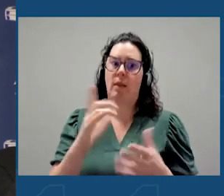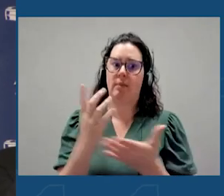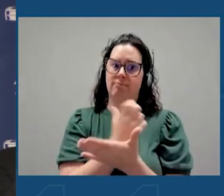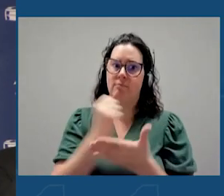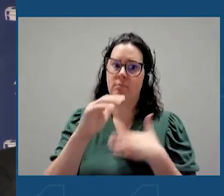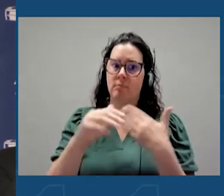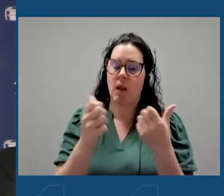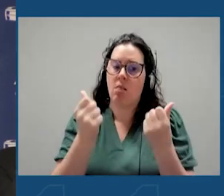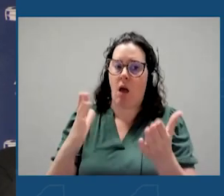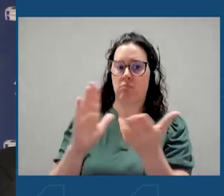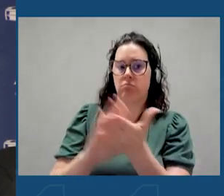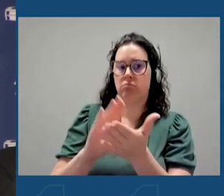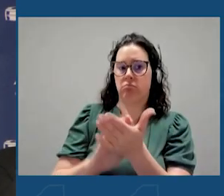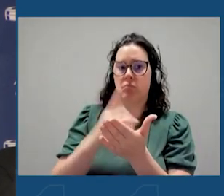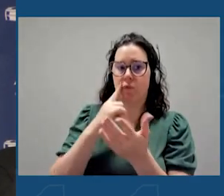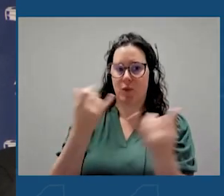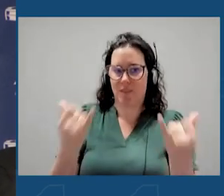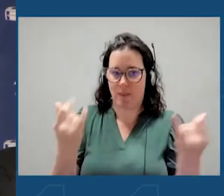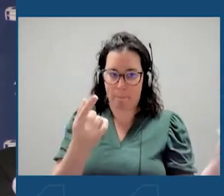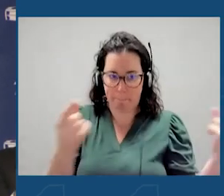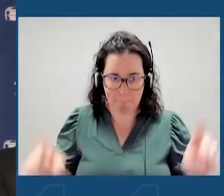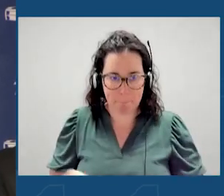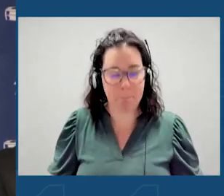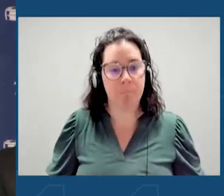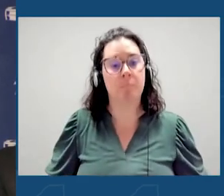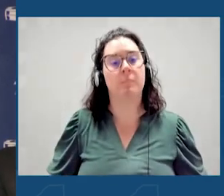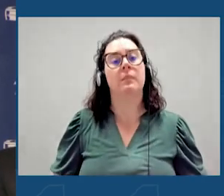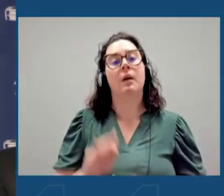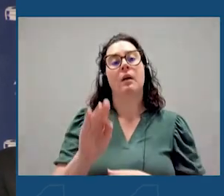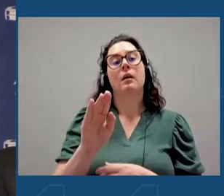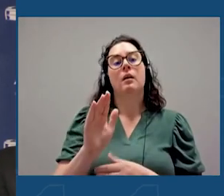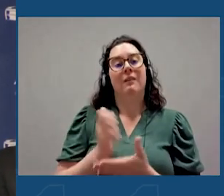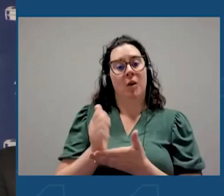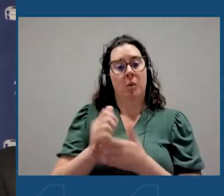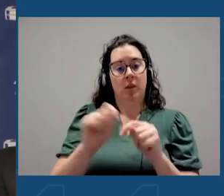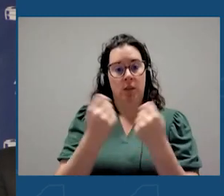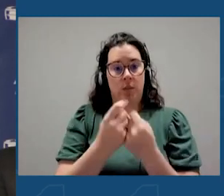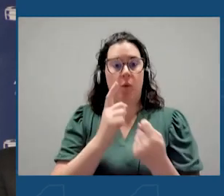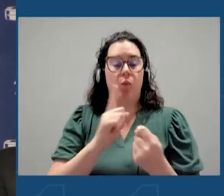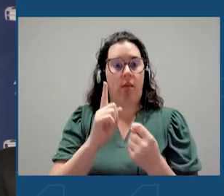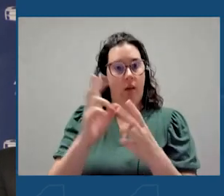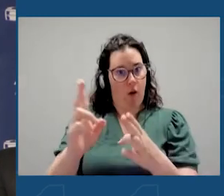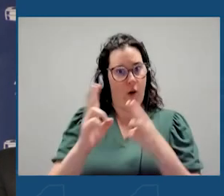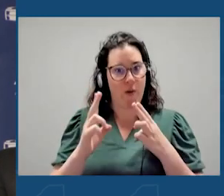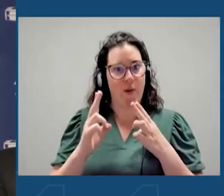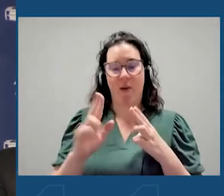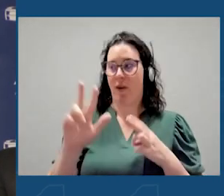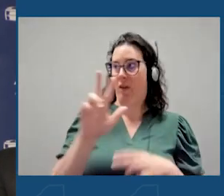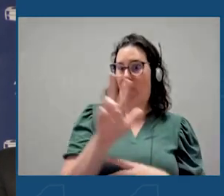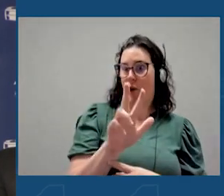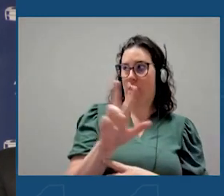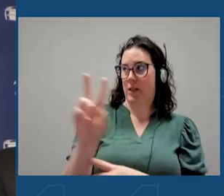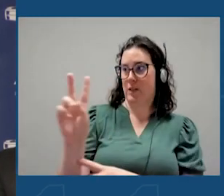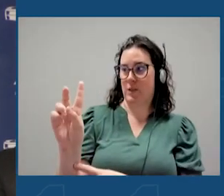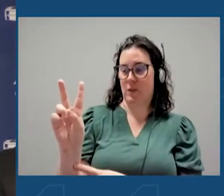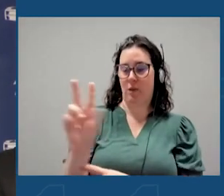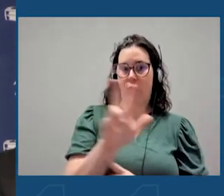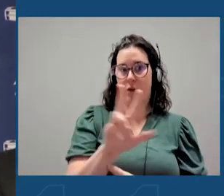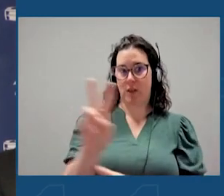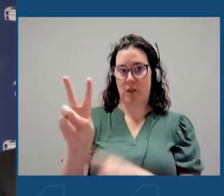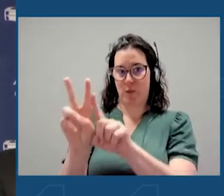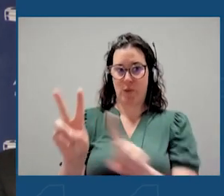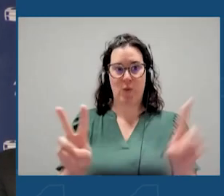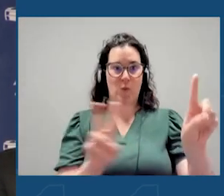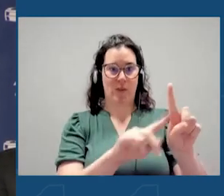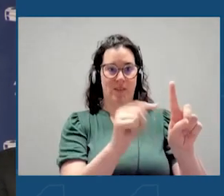for making this happen. The Bills are honored to be one of 32, a great group of people, and we thank all